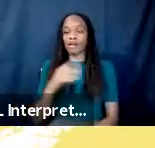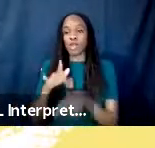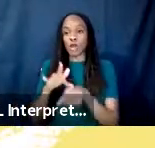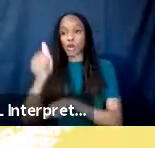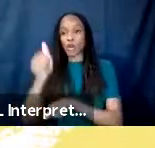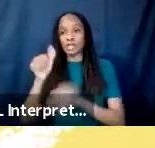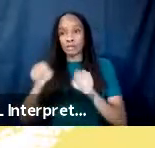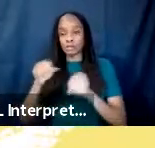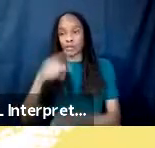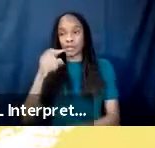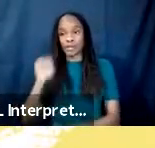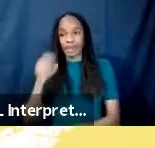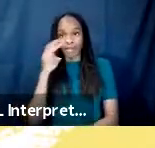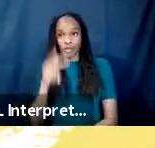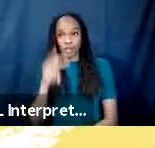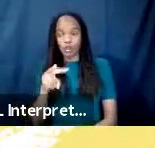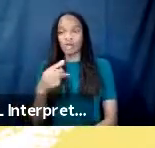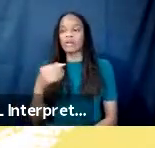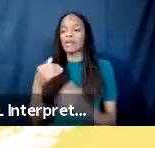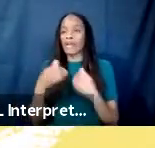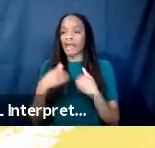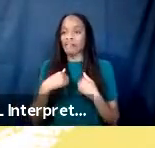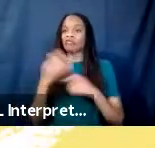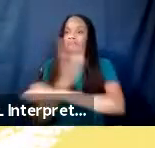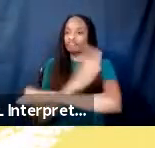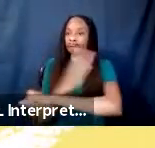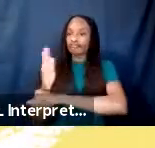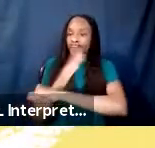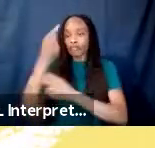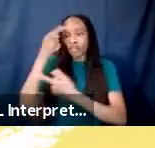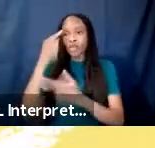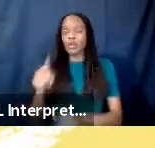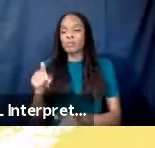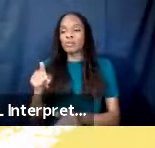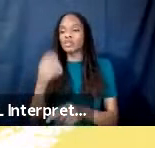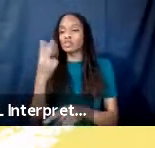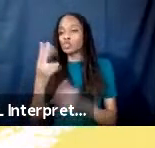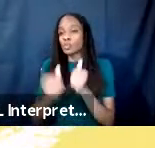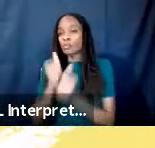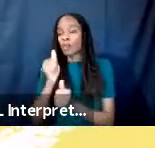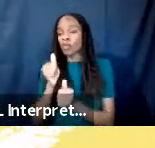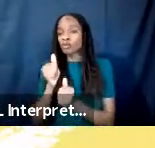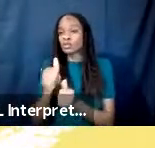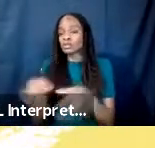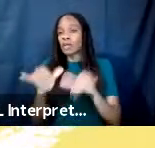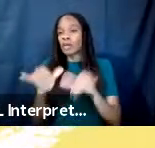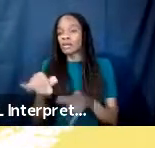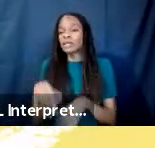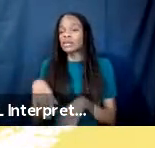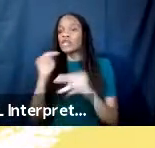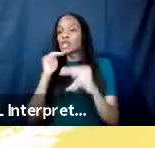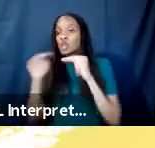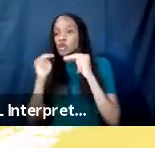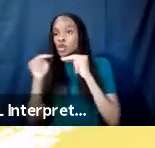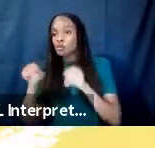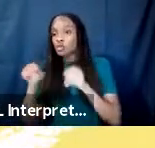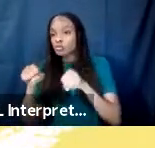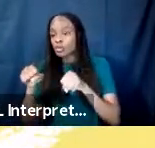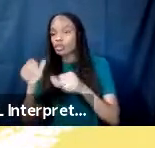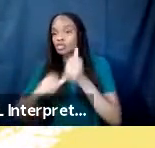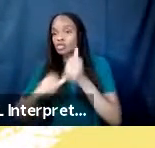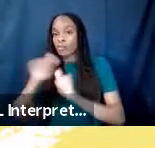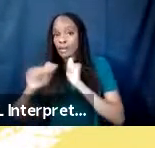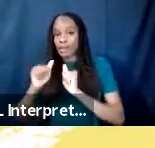look at it. We do have an array of agreements. Kind of the two most common are a negotiable non-dramatic new media